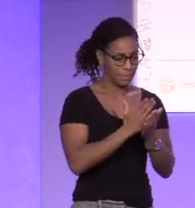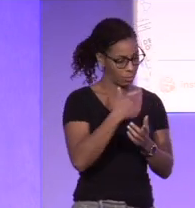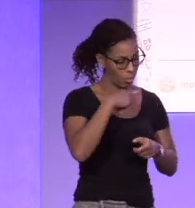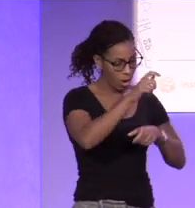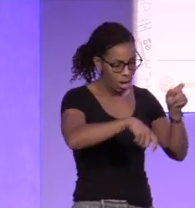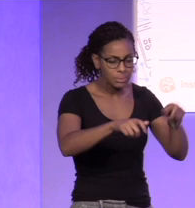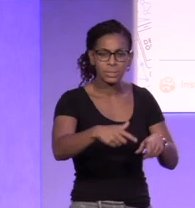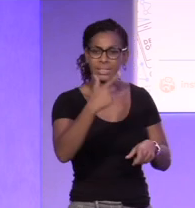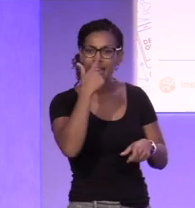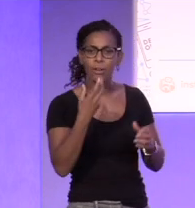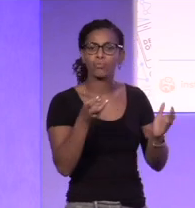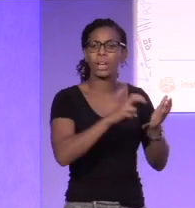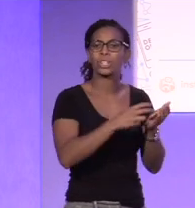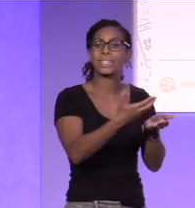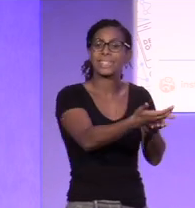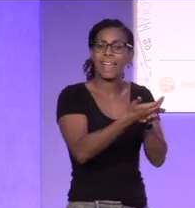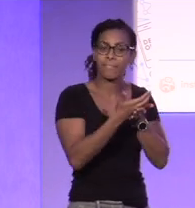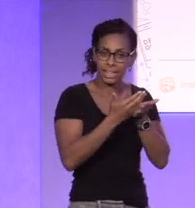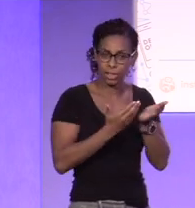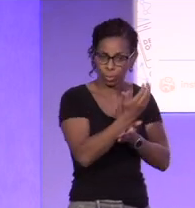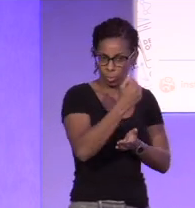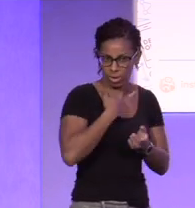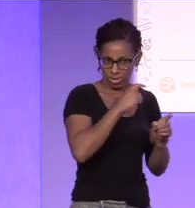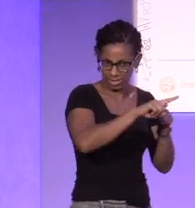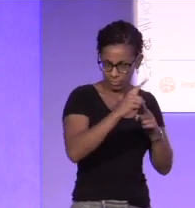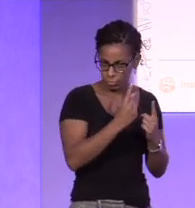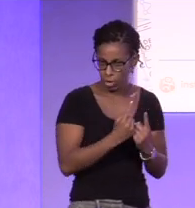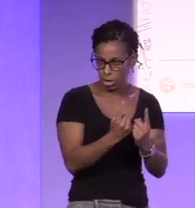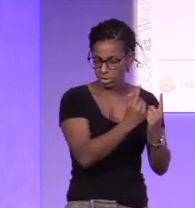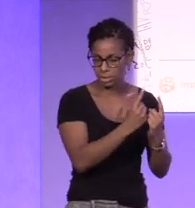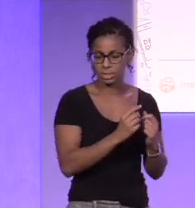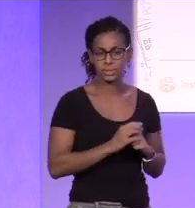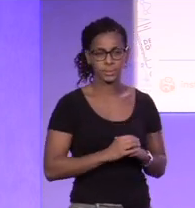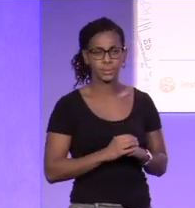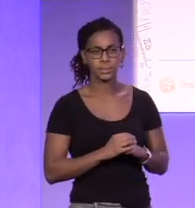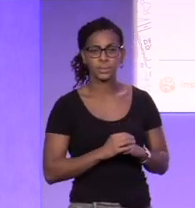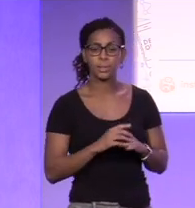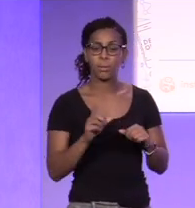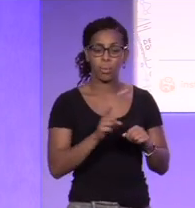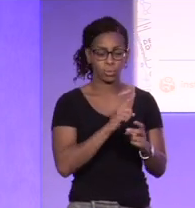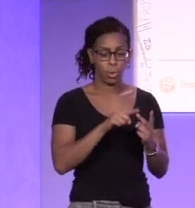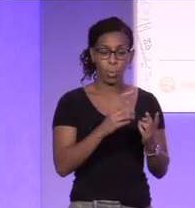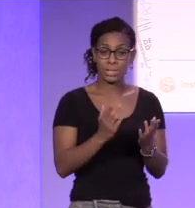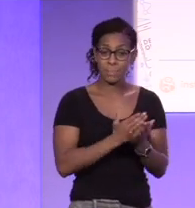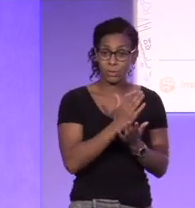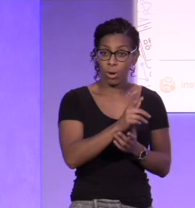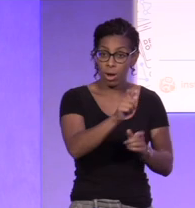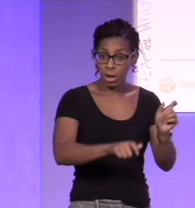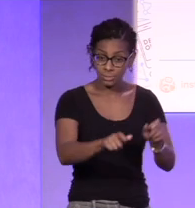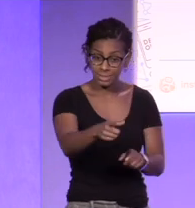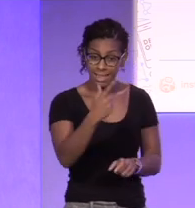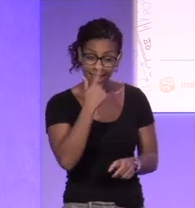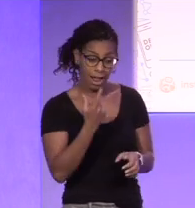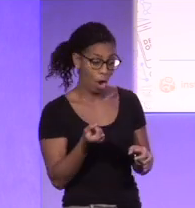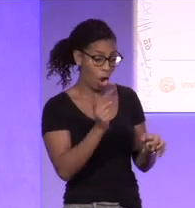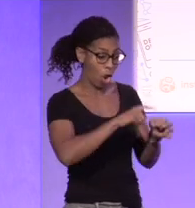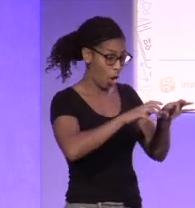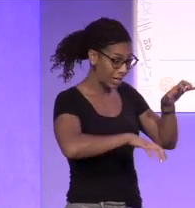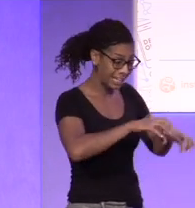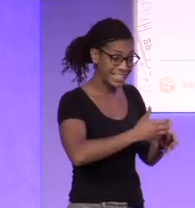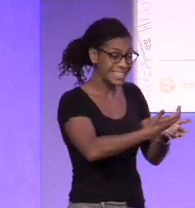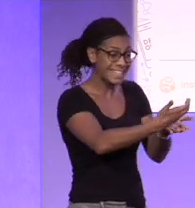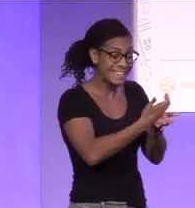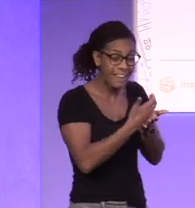safely across all of our products. And the second one, to enable our customers to be able to log in safely and securely,